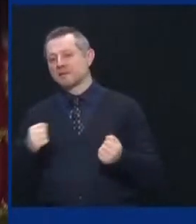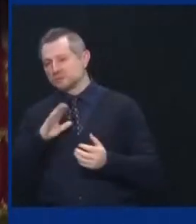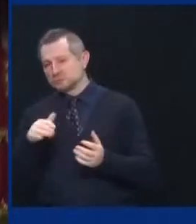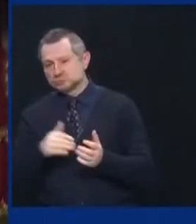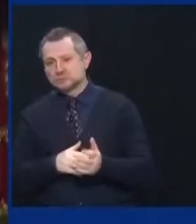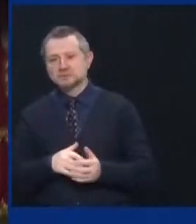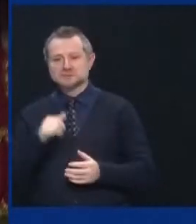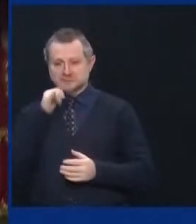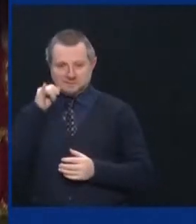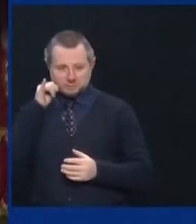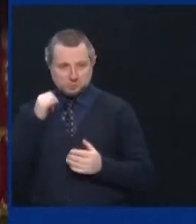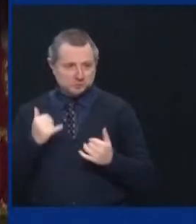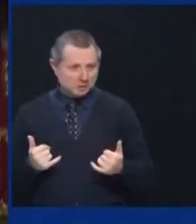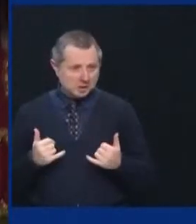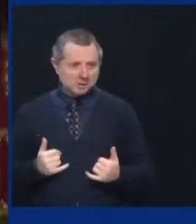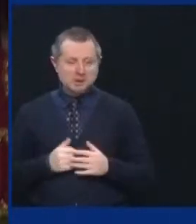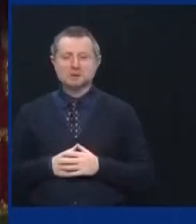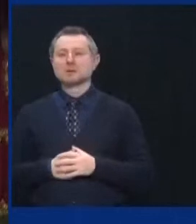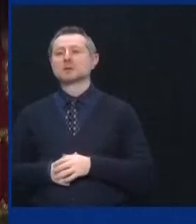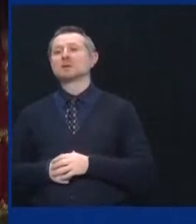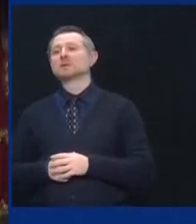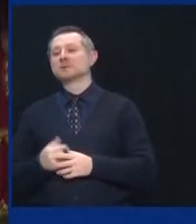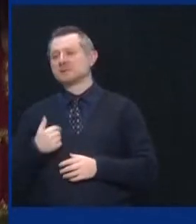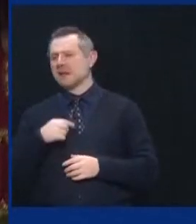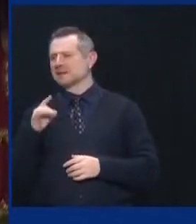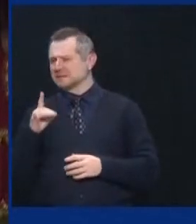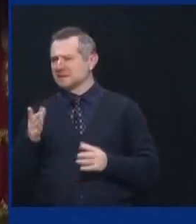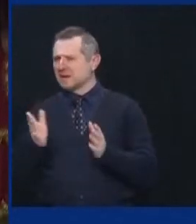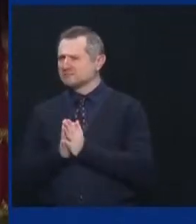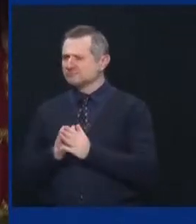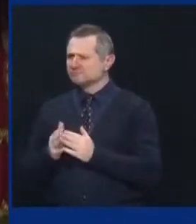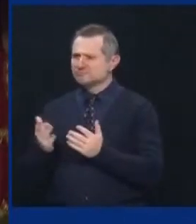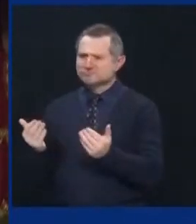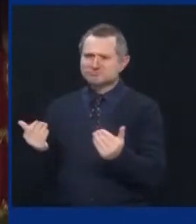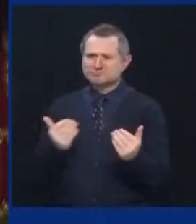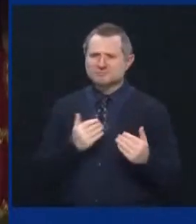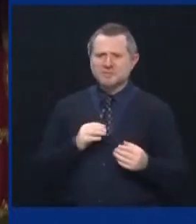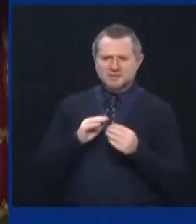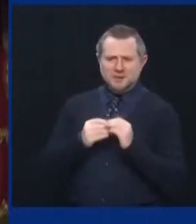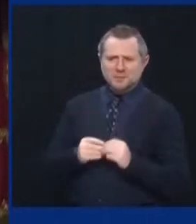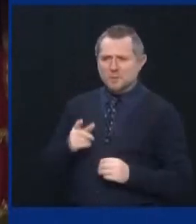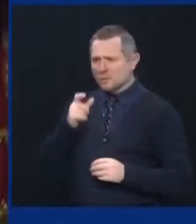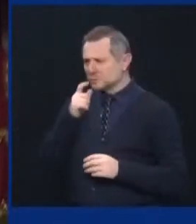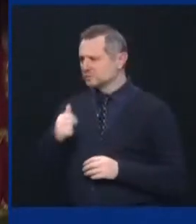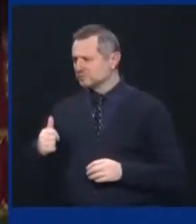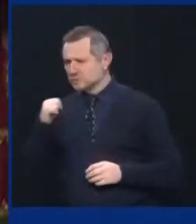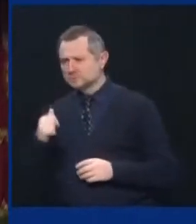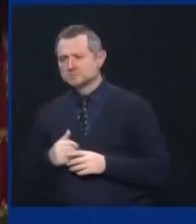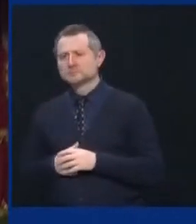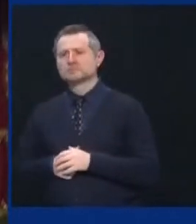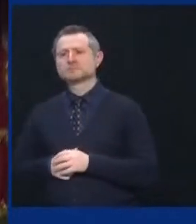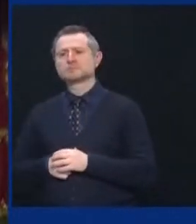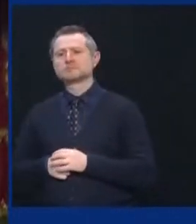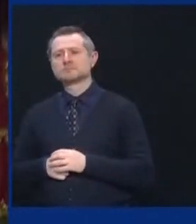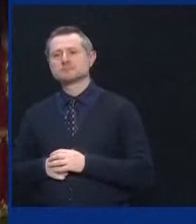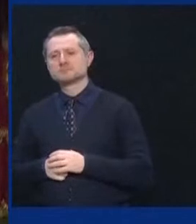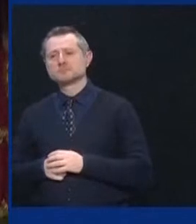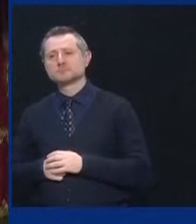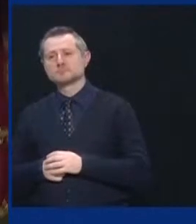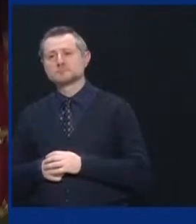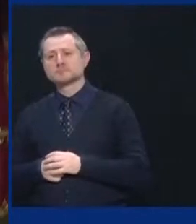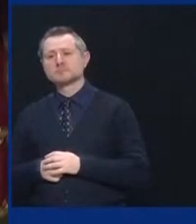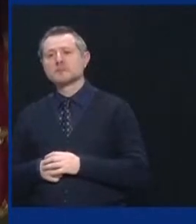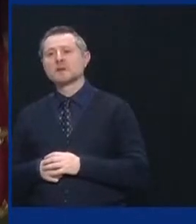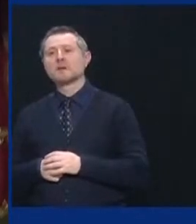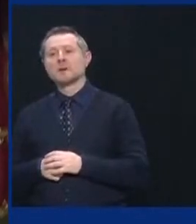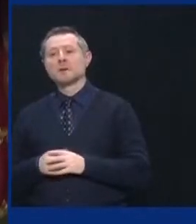yesterday and today, respectively, and asked them to provide us with some of that information. As you know, there are many rumors out